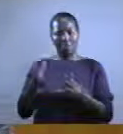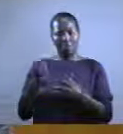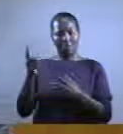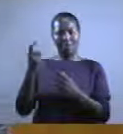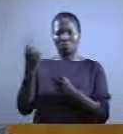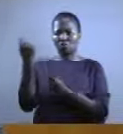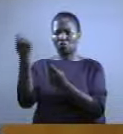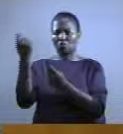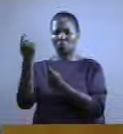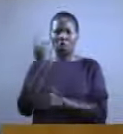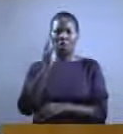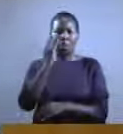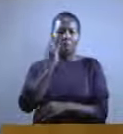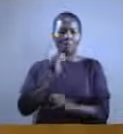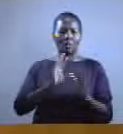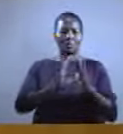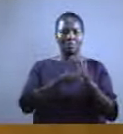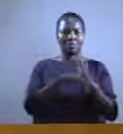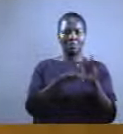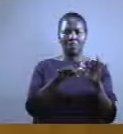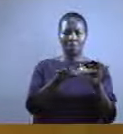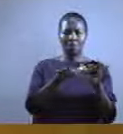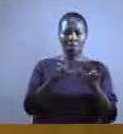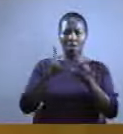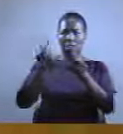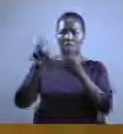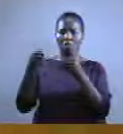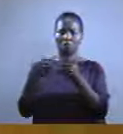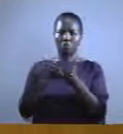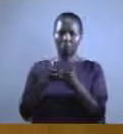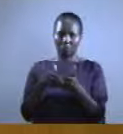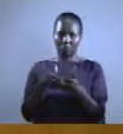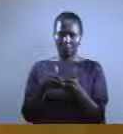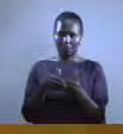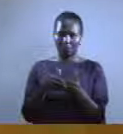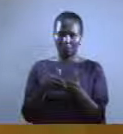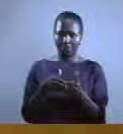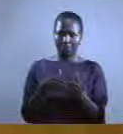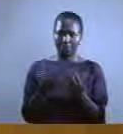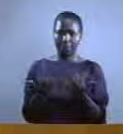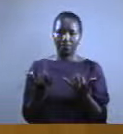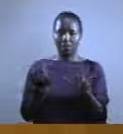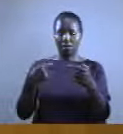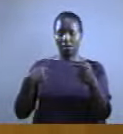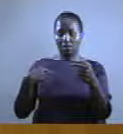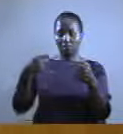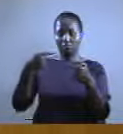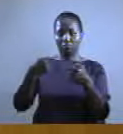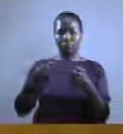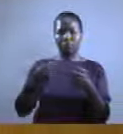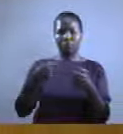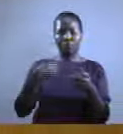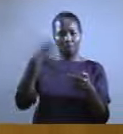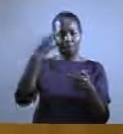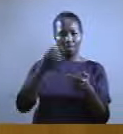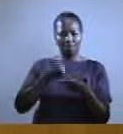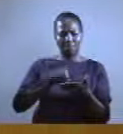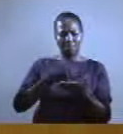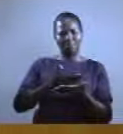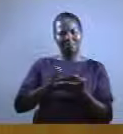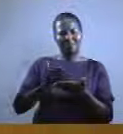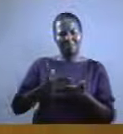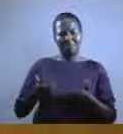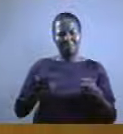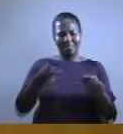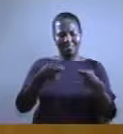the elderly, and the people with disabilities," close quote. To this effect, government provides a number of incentives geared